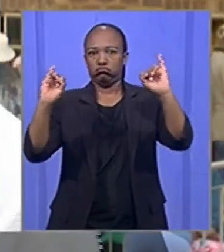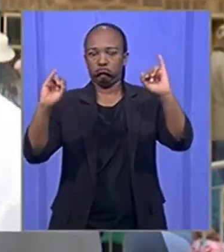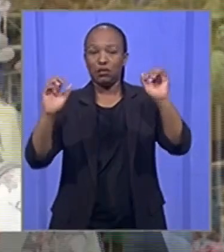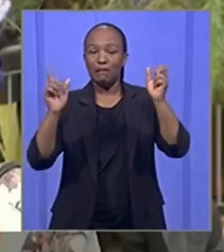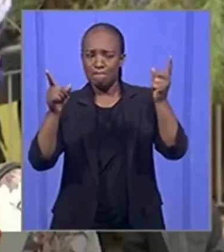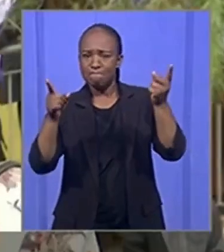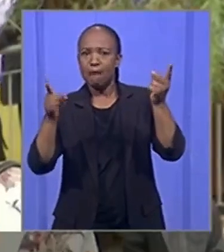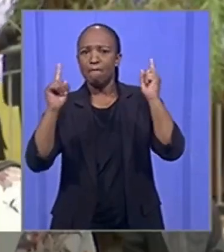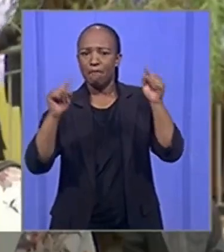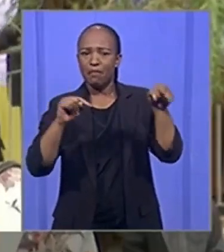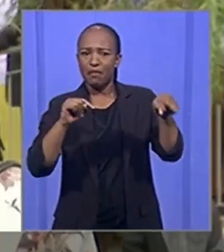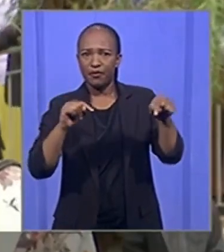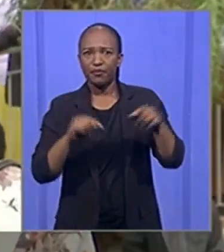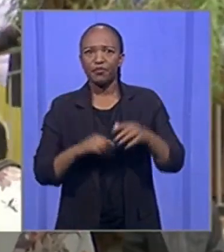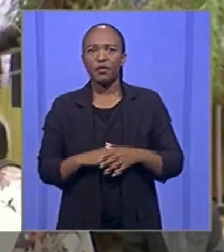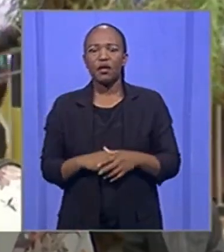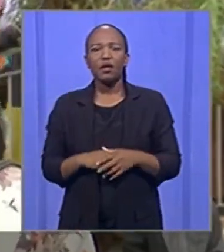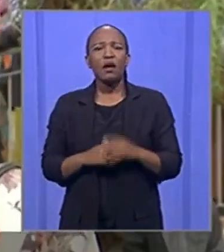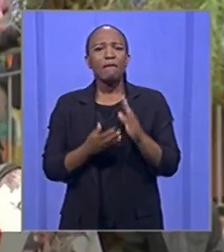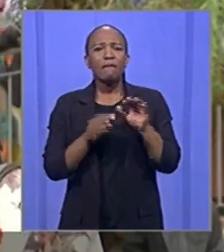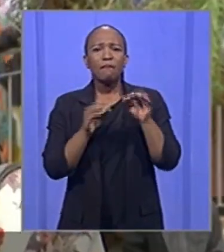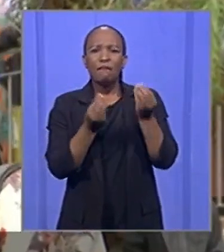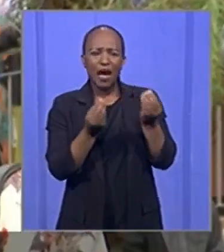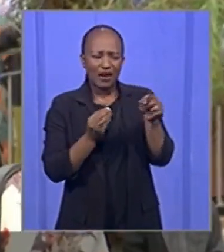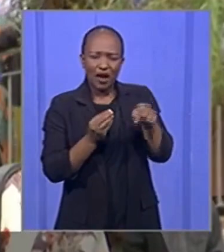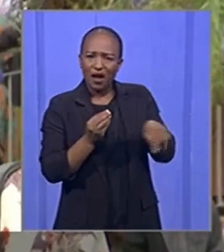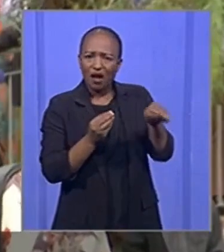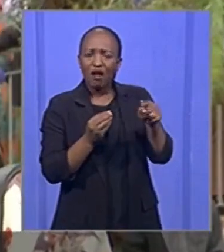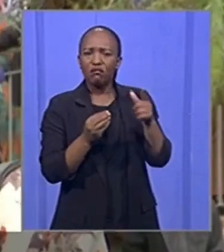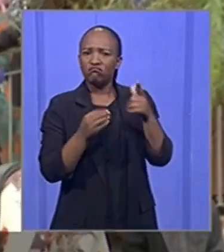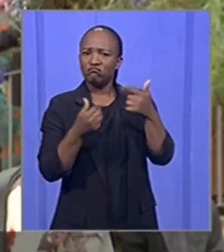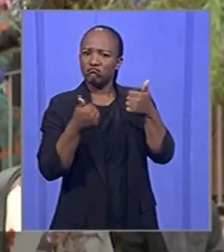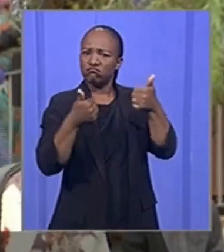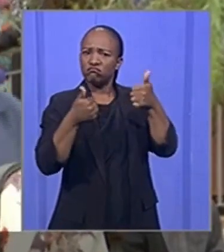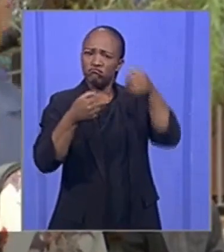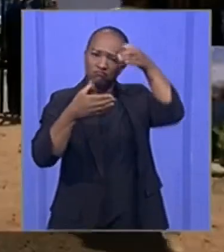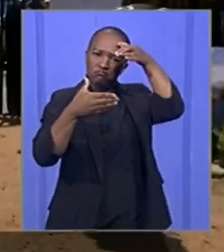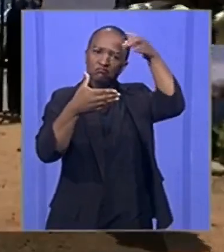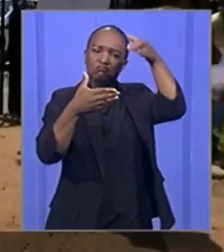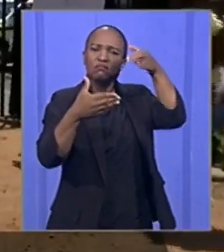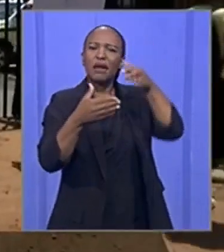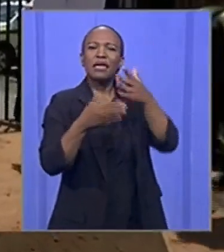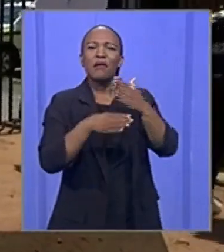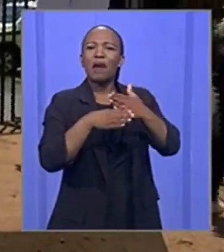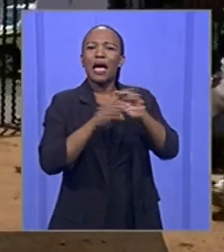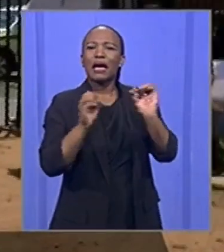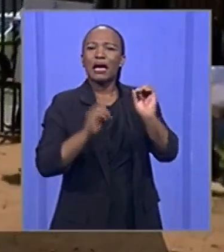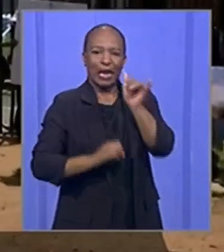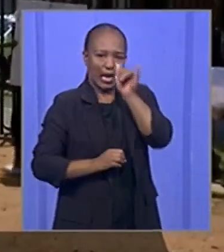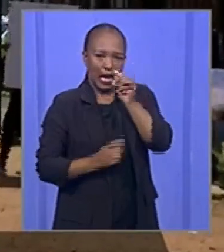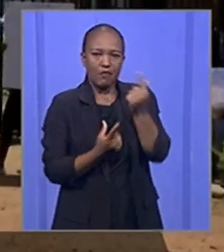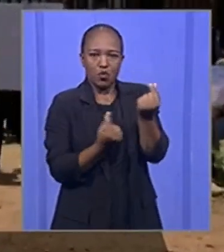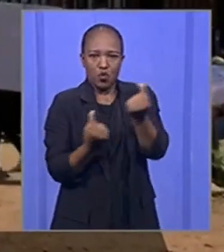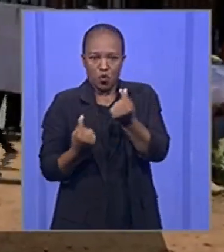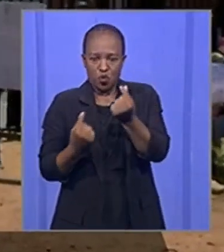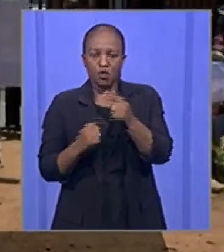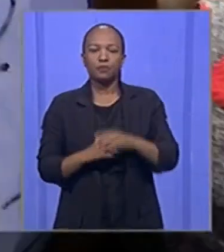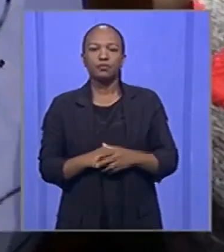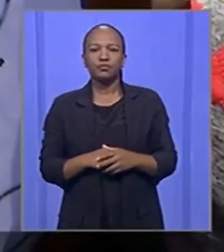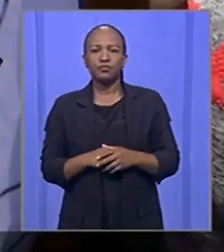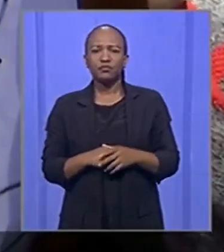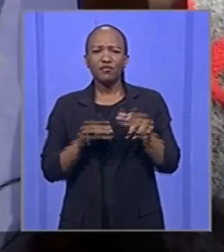dangerous place. Bana ba bang ba rutehile aba kre mebereko and then ba ira crime. Go latela dikgothoso tseo ba tswa setlhabelo